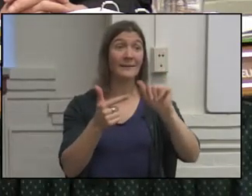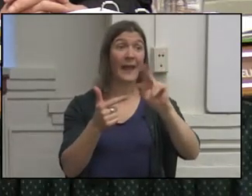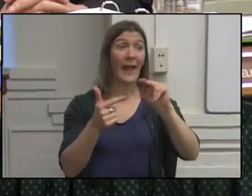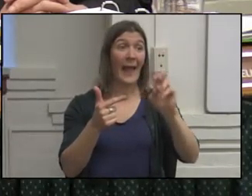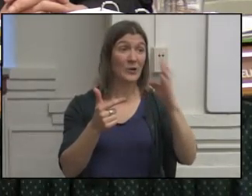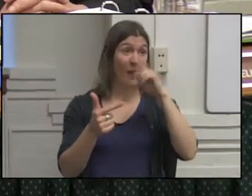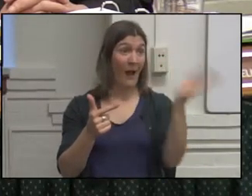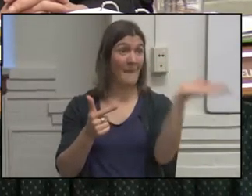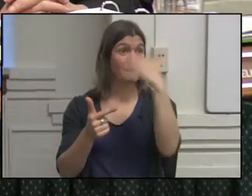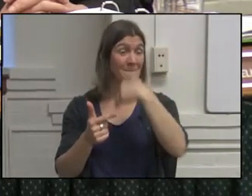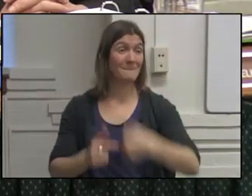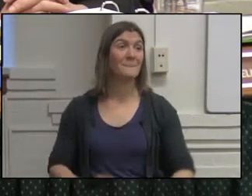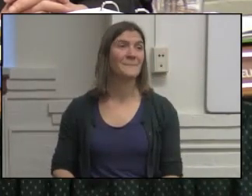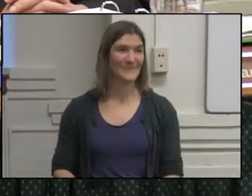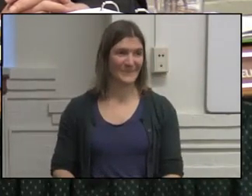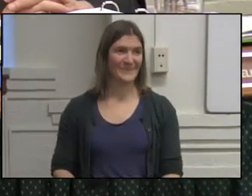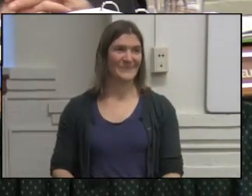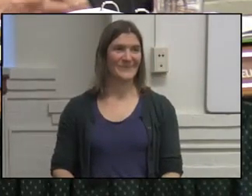the table.